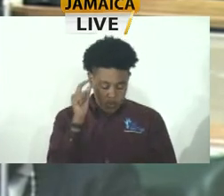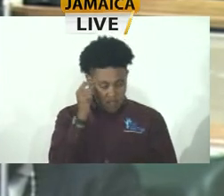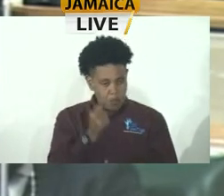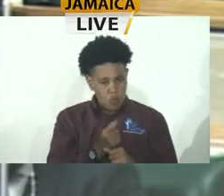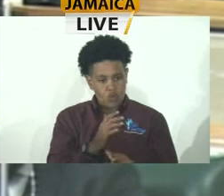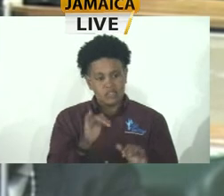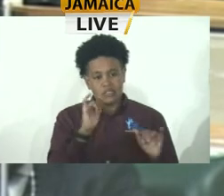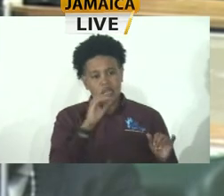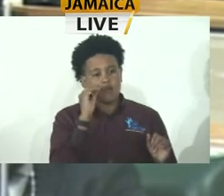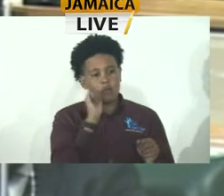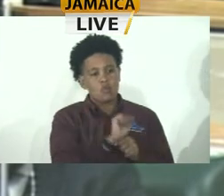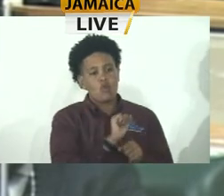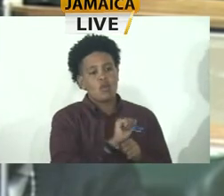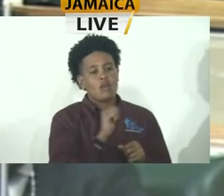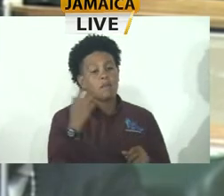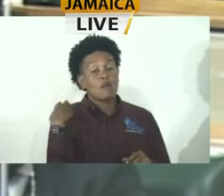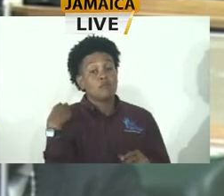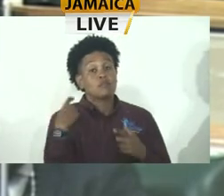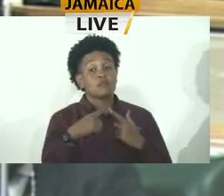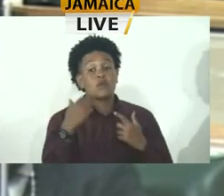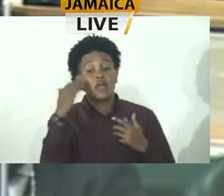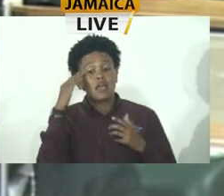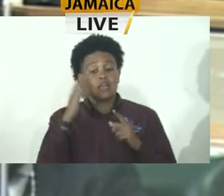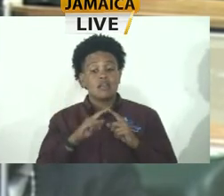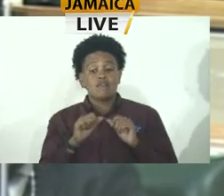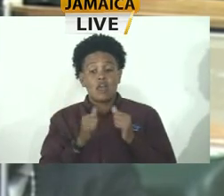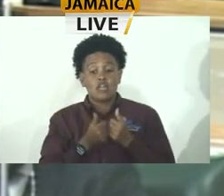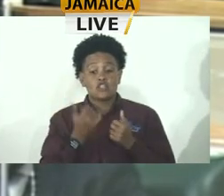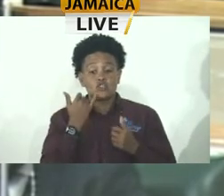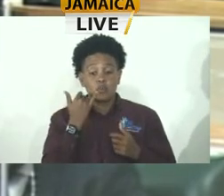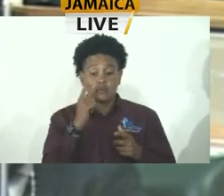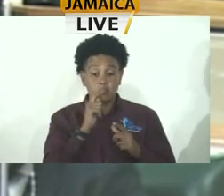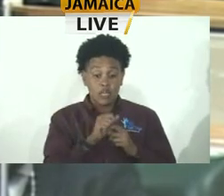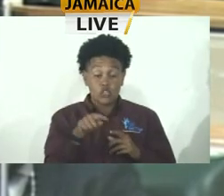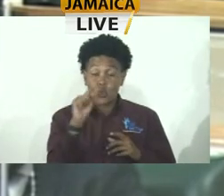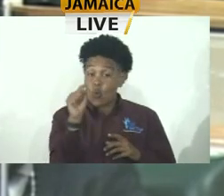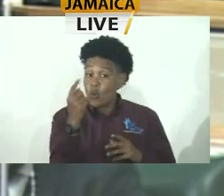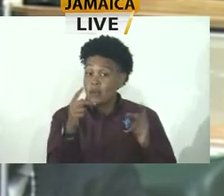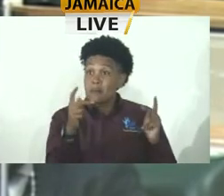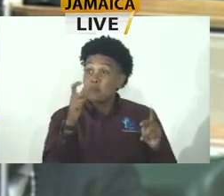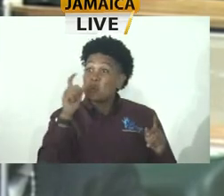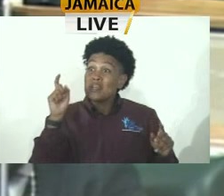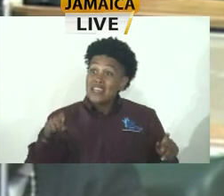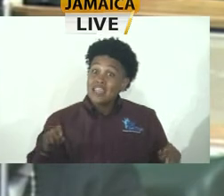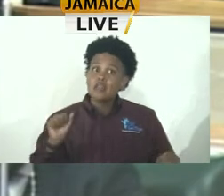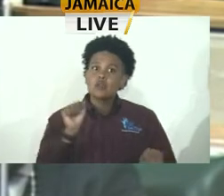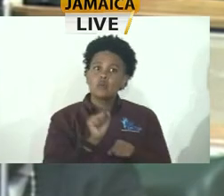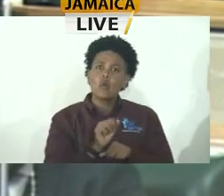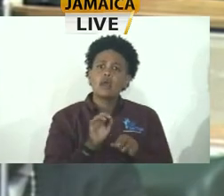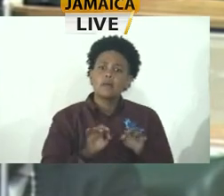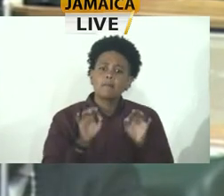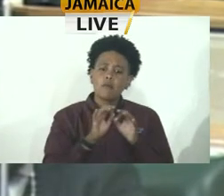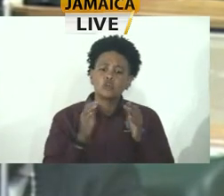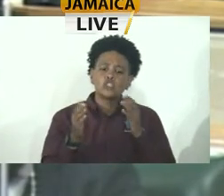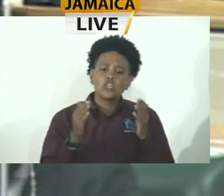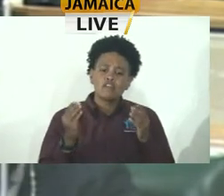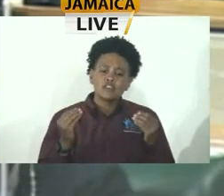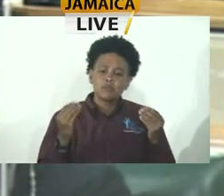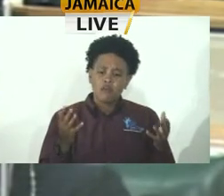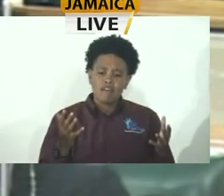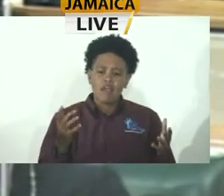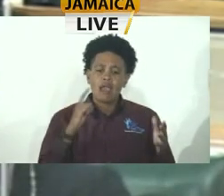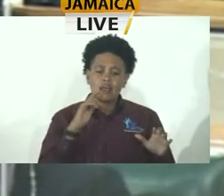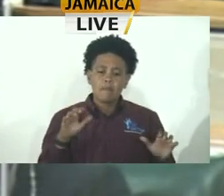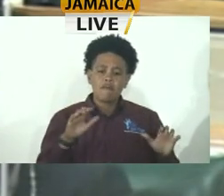as a reminder permanent secretaries and heads of agencies are directed to ensure that only persons who work in critical service delivery and